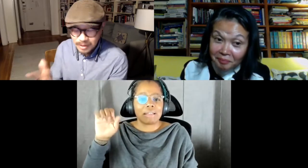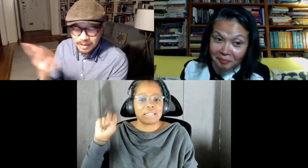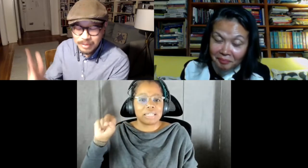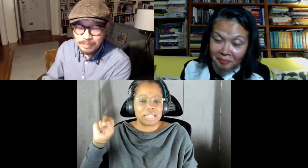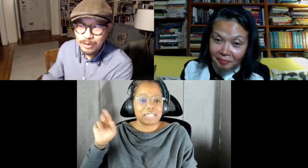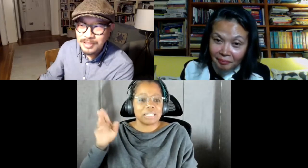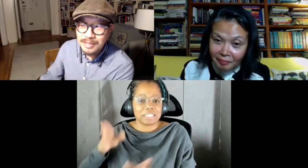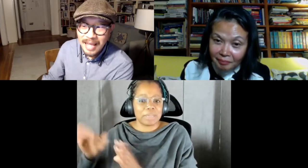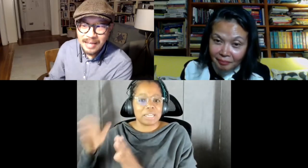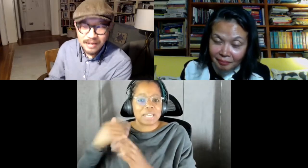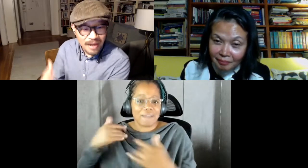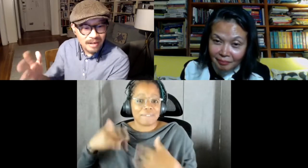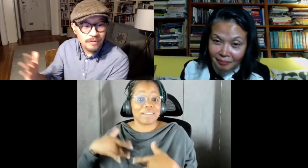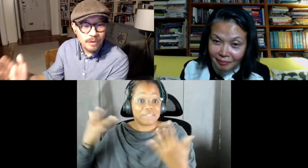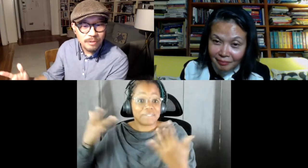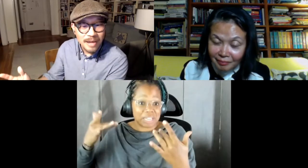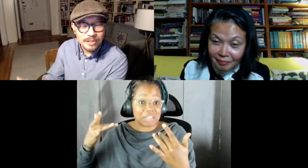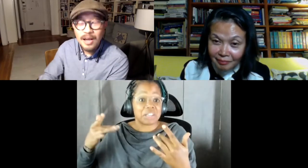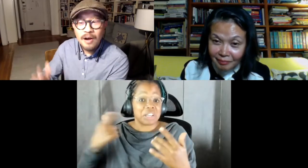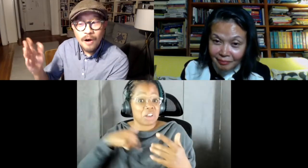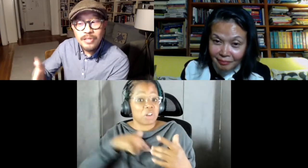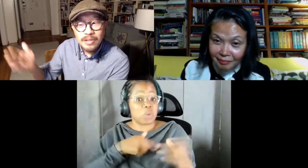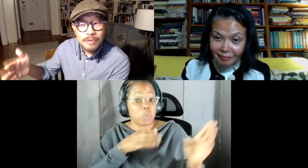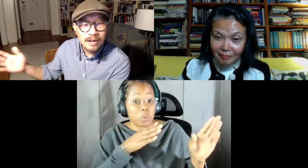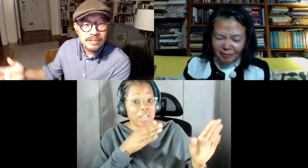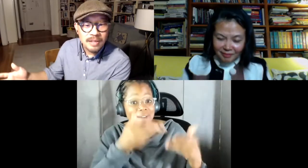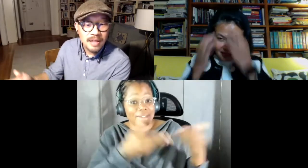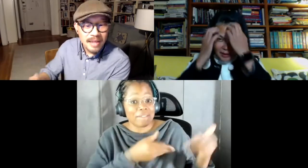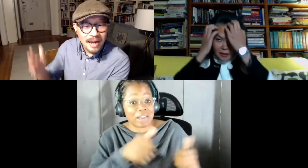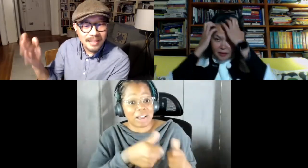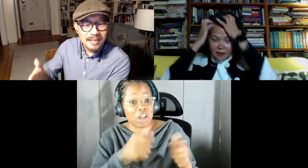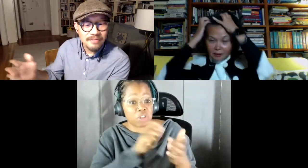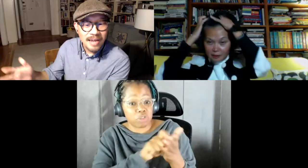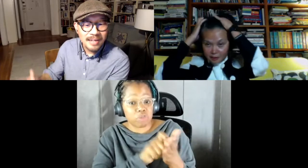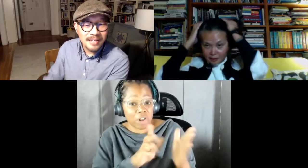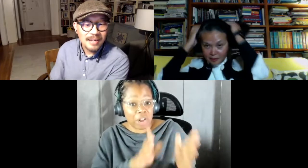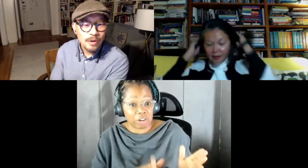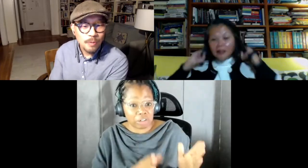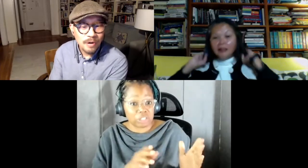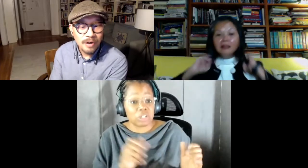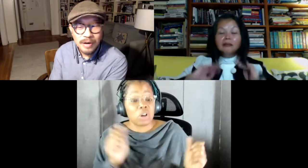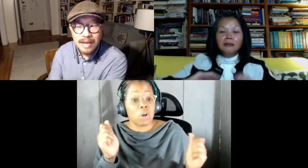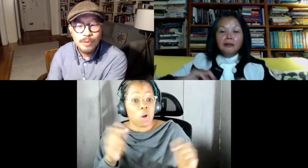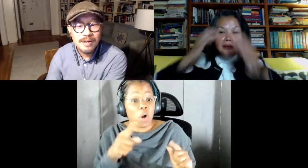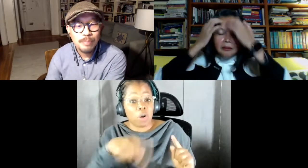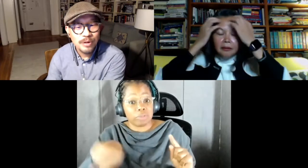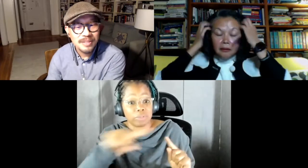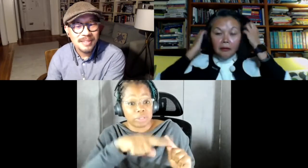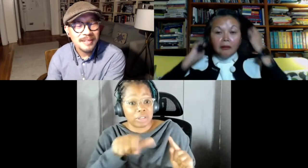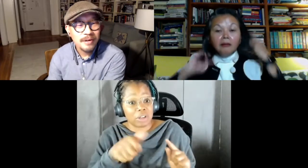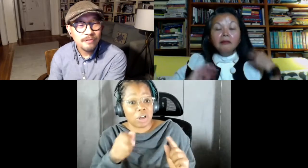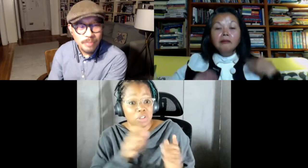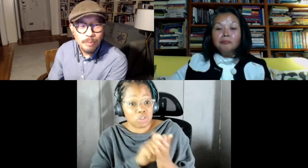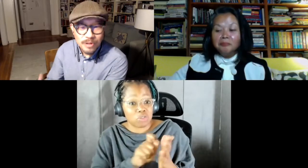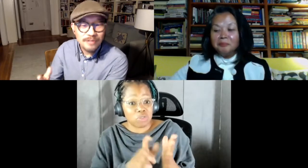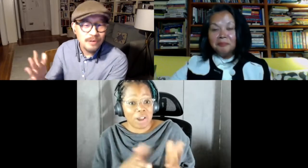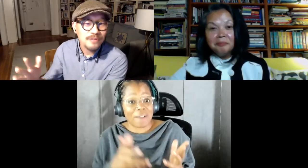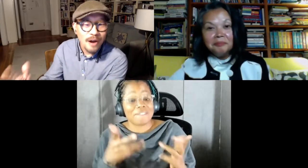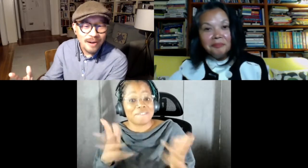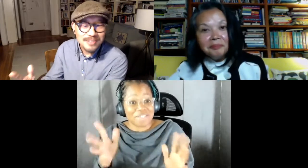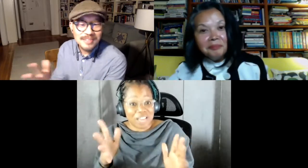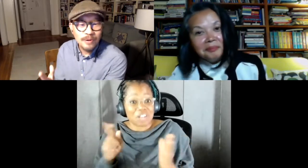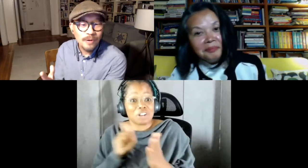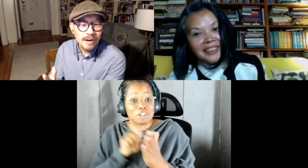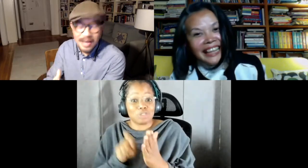tonight, but in person, and invited a few other writers. All the other writers that Eileen invited had written books from the point of view